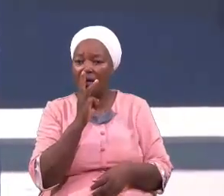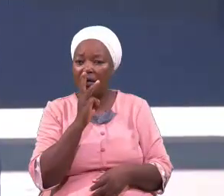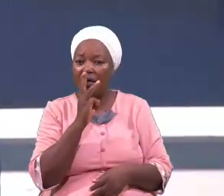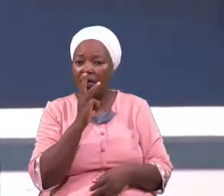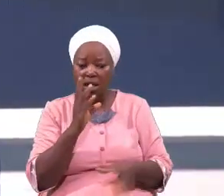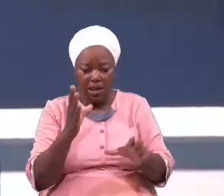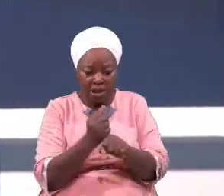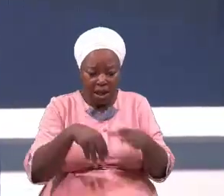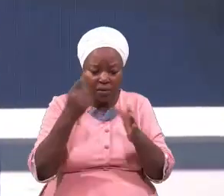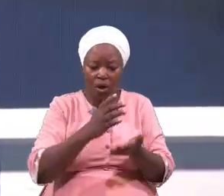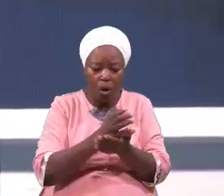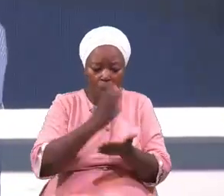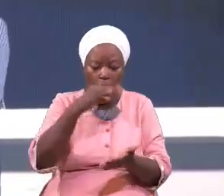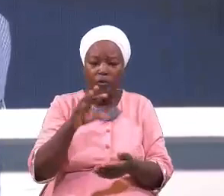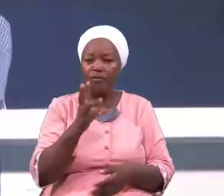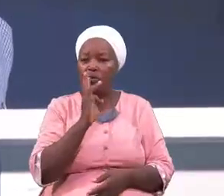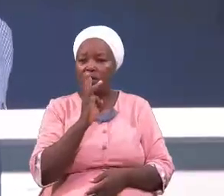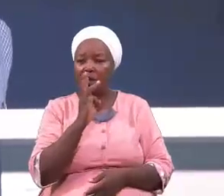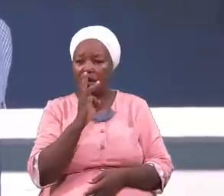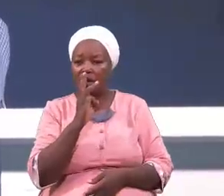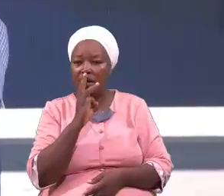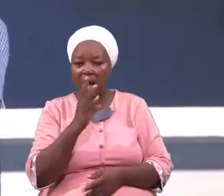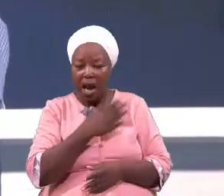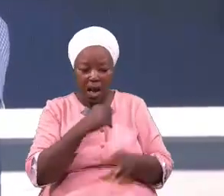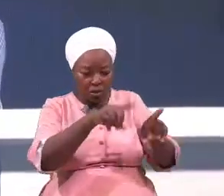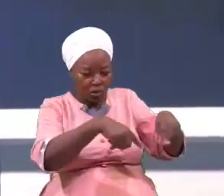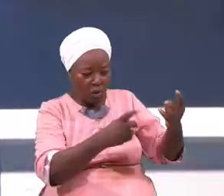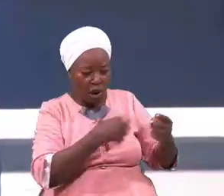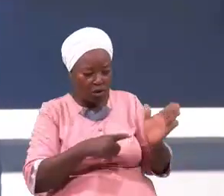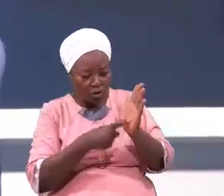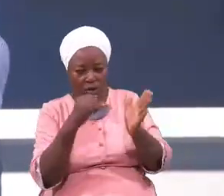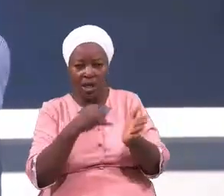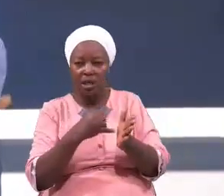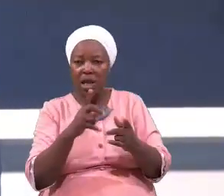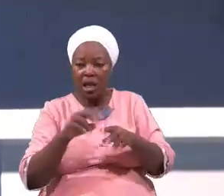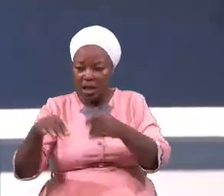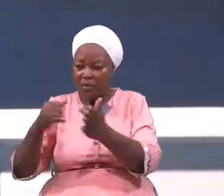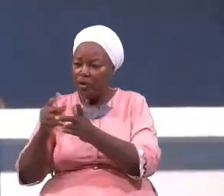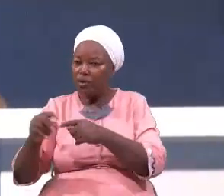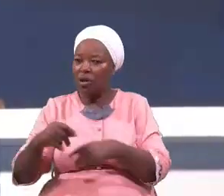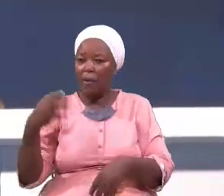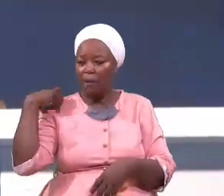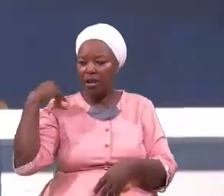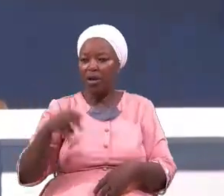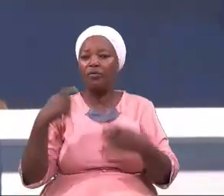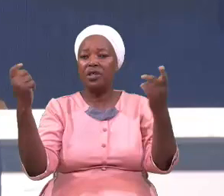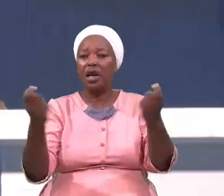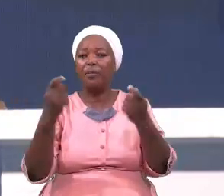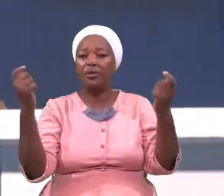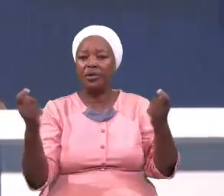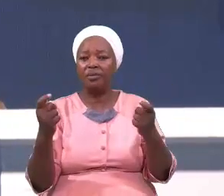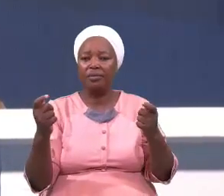Take out the cup of water and go and show it and give it to the master of ceremony.